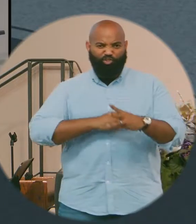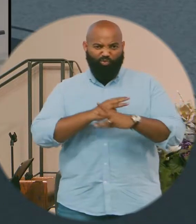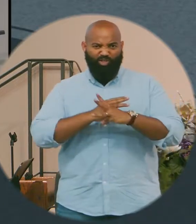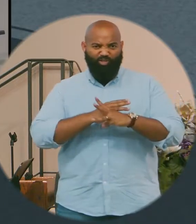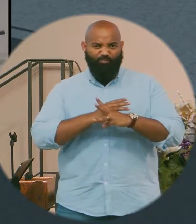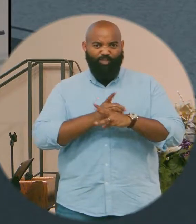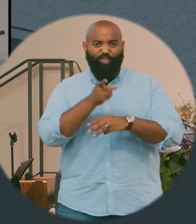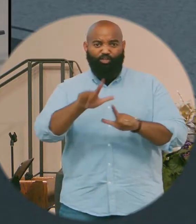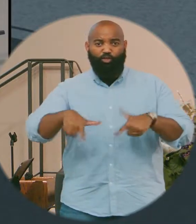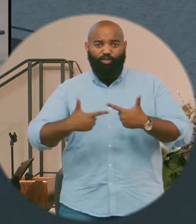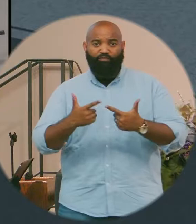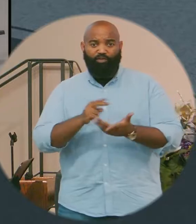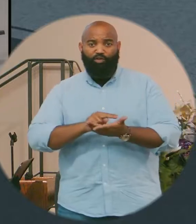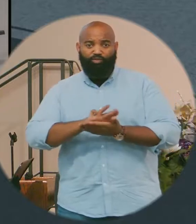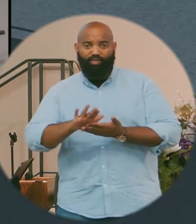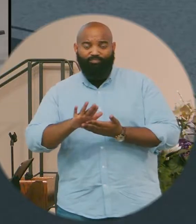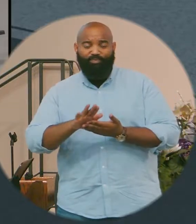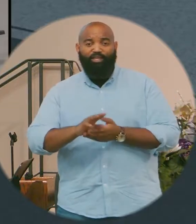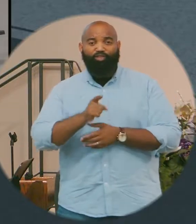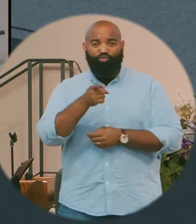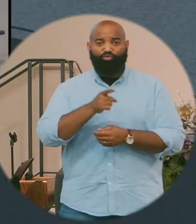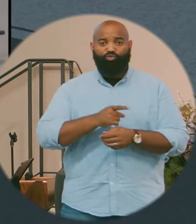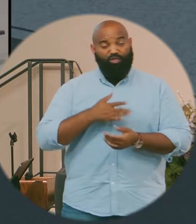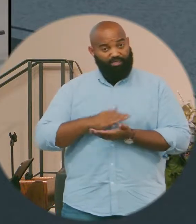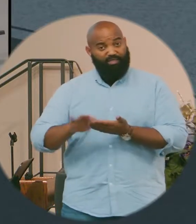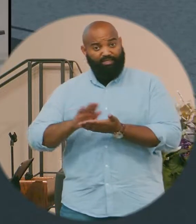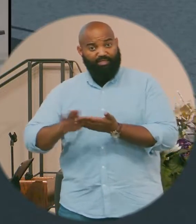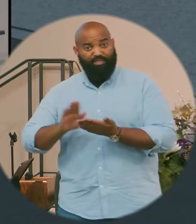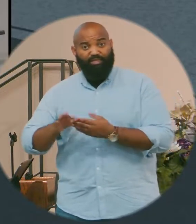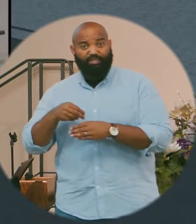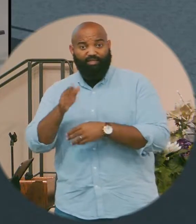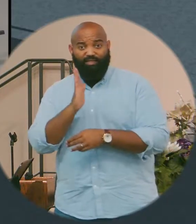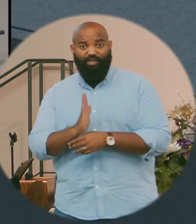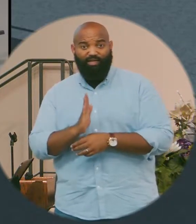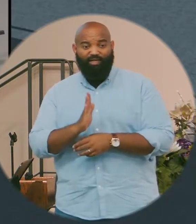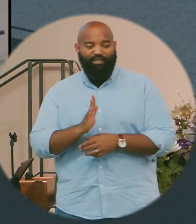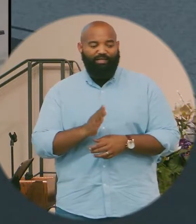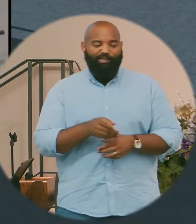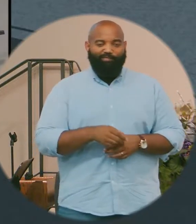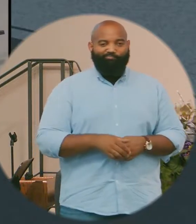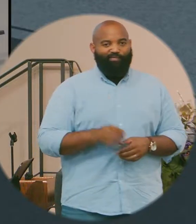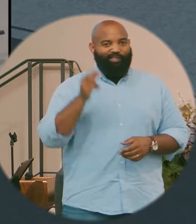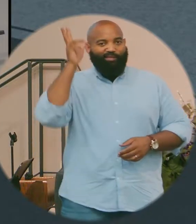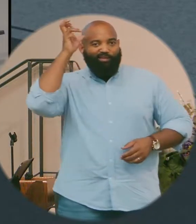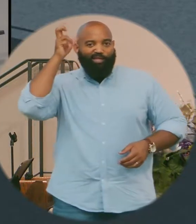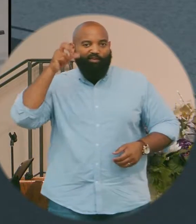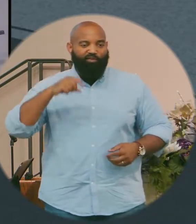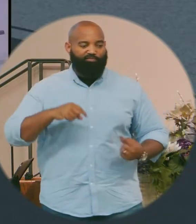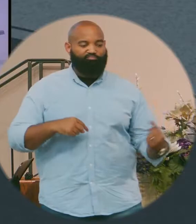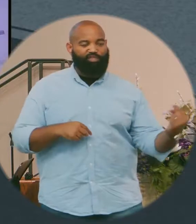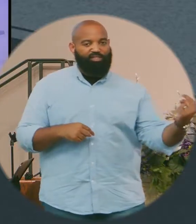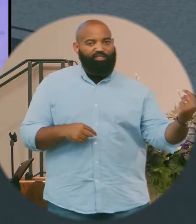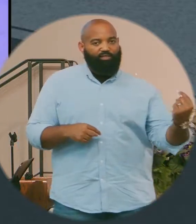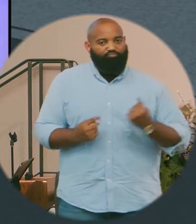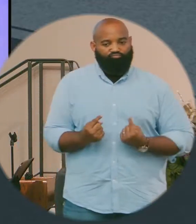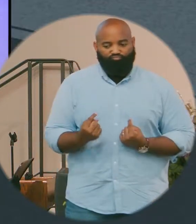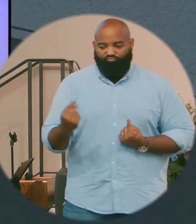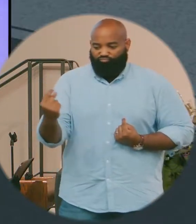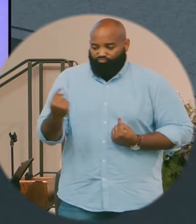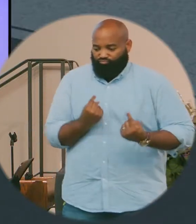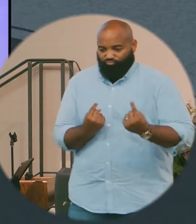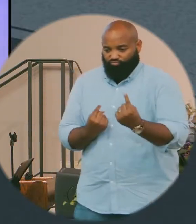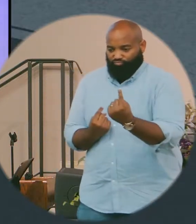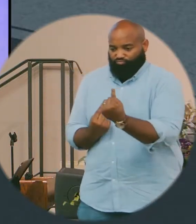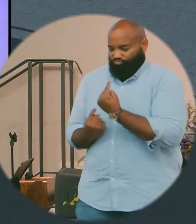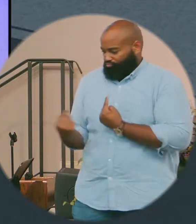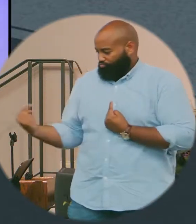trying to steal God's glory. So if he can taint your witness, if he can shut your mouth, if he can make people